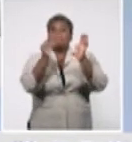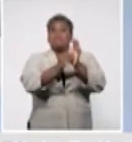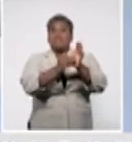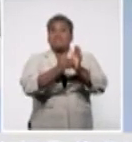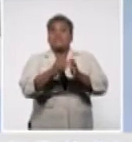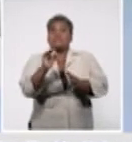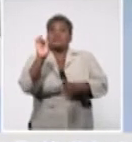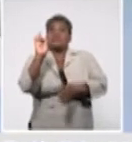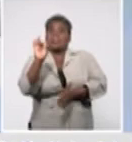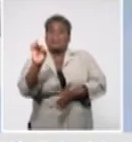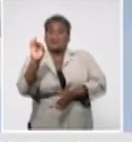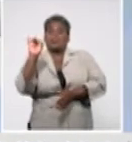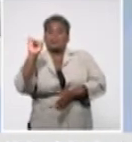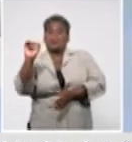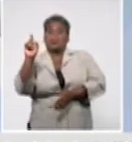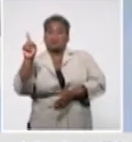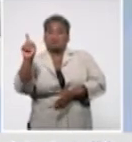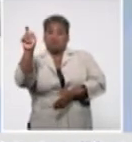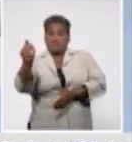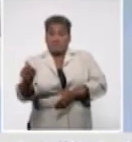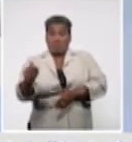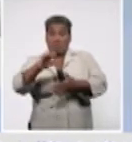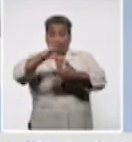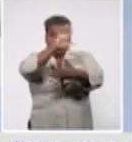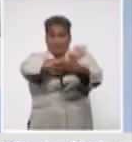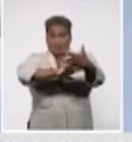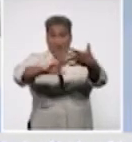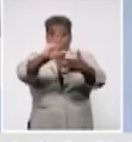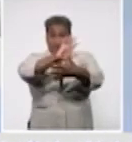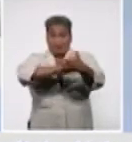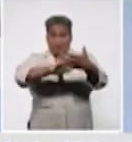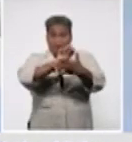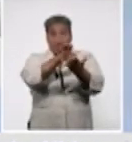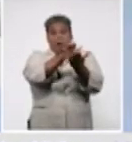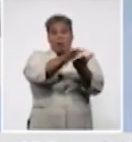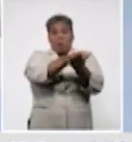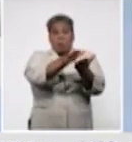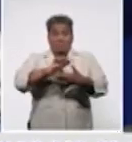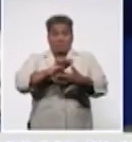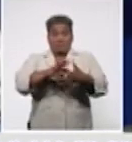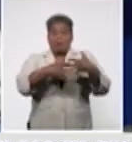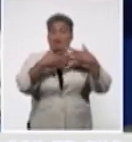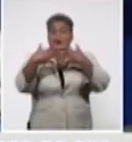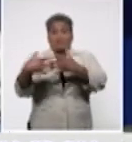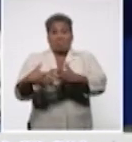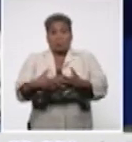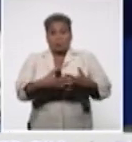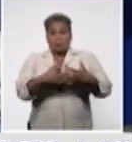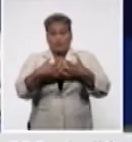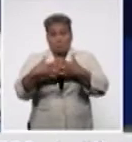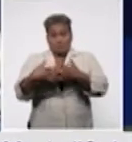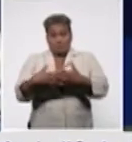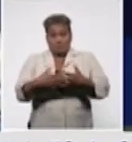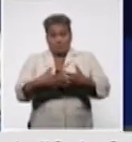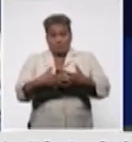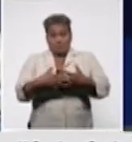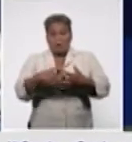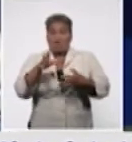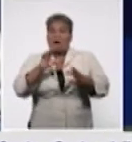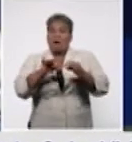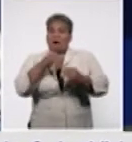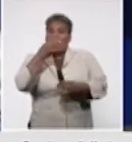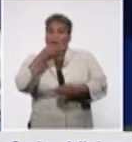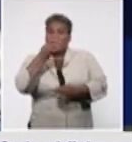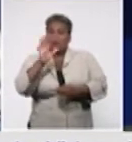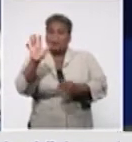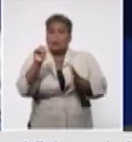467,767 fatalities and a mortality rate of 3.49%. In our region, the United States